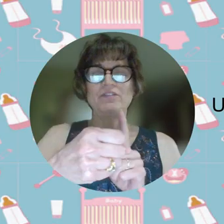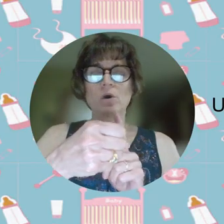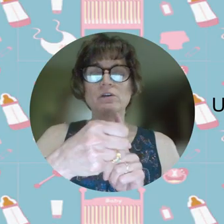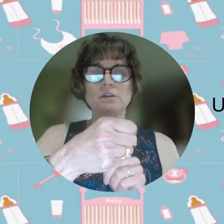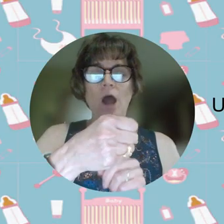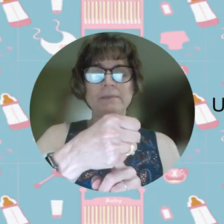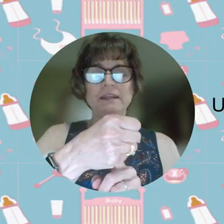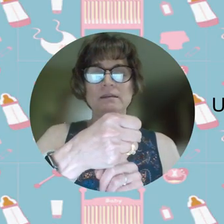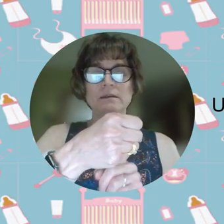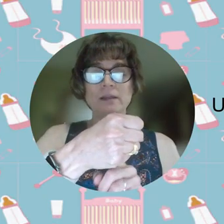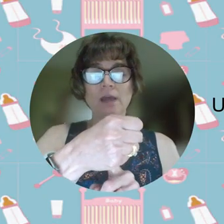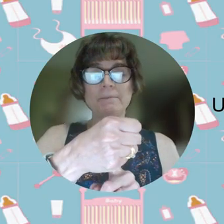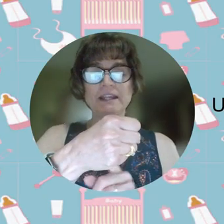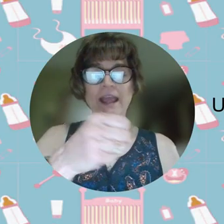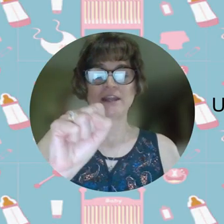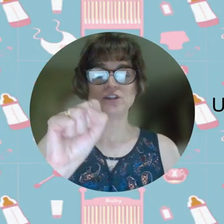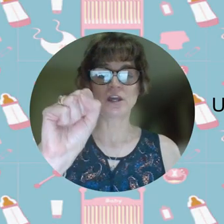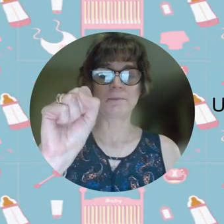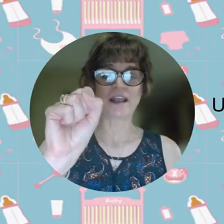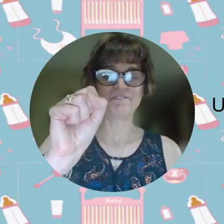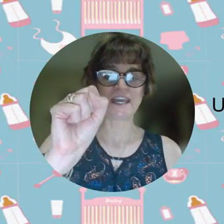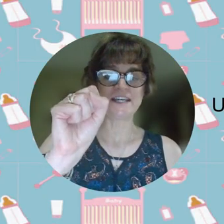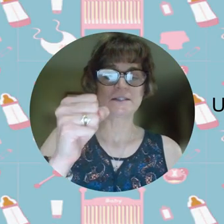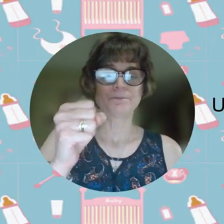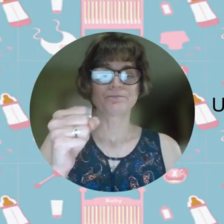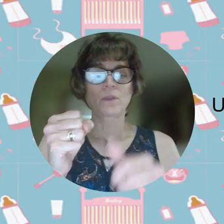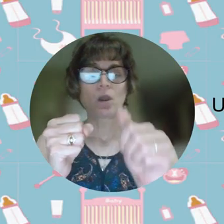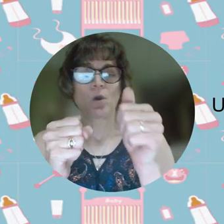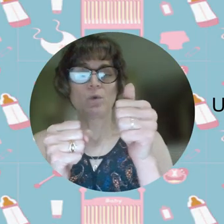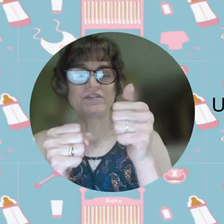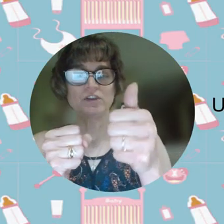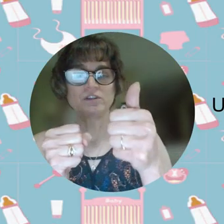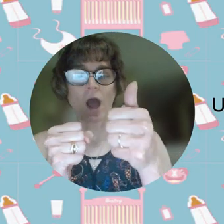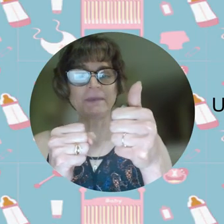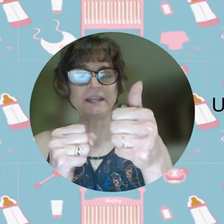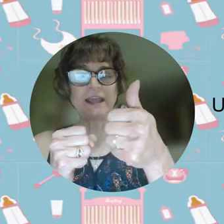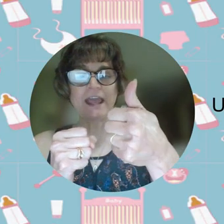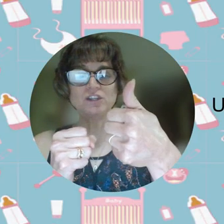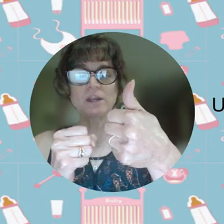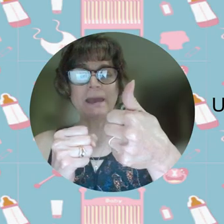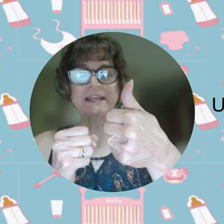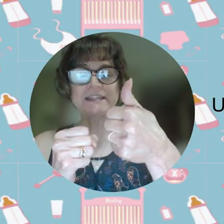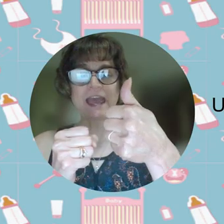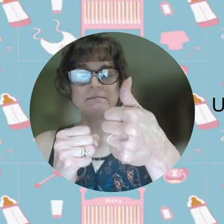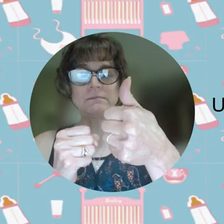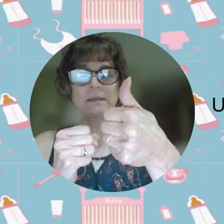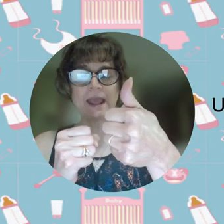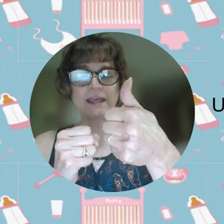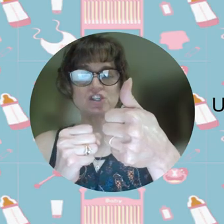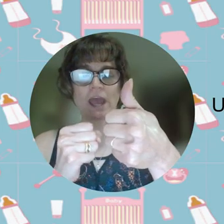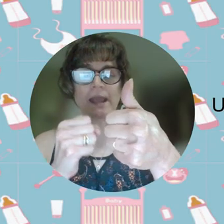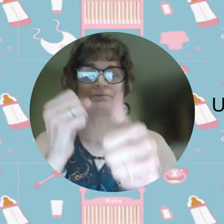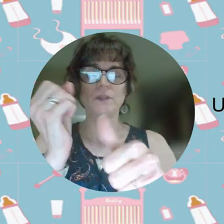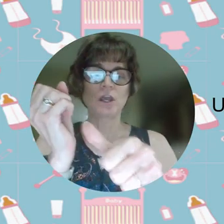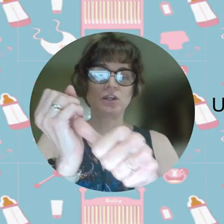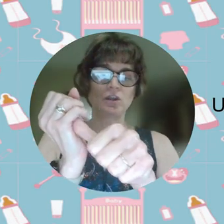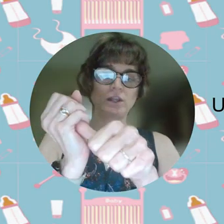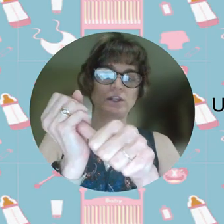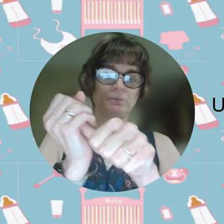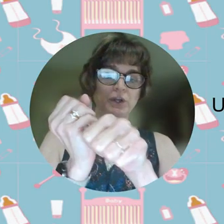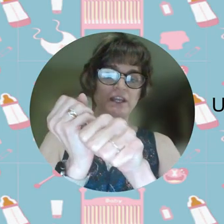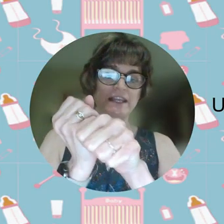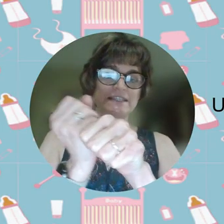with your non-dominant hand, you're going to make a fist. With your dominant hand, you're going to make a 10 hand shape.